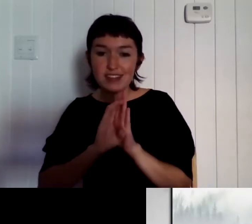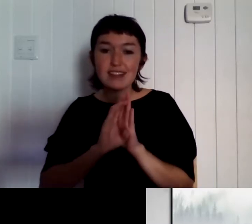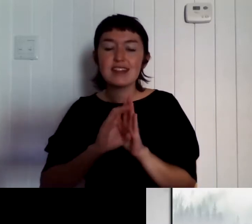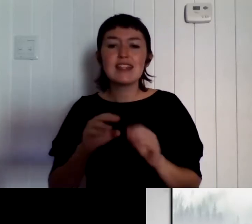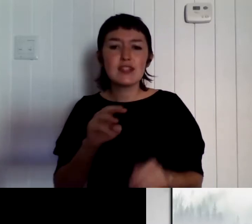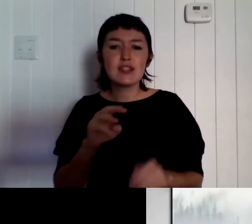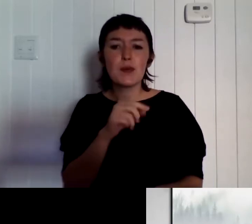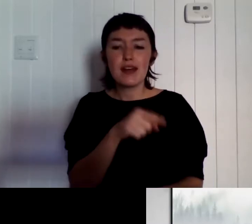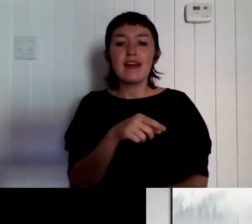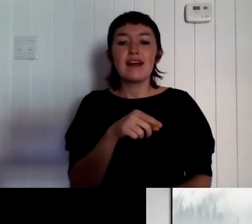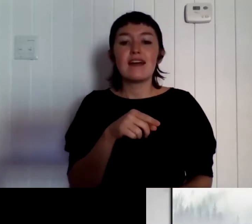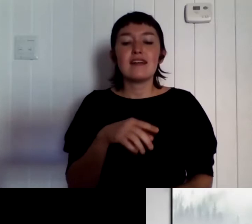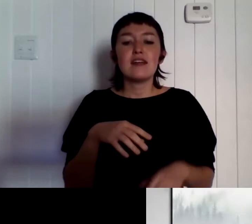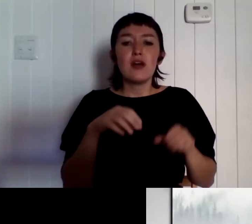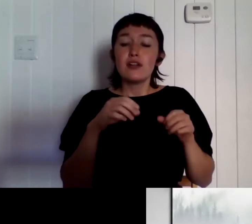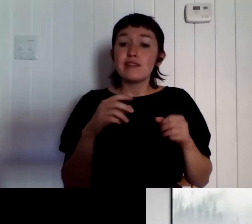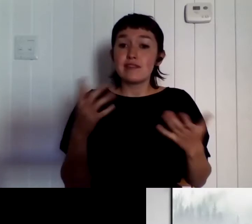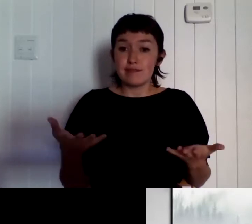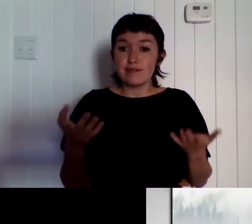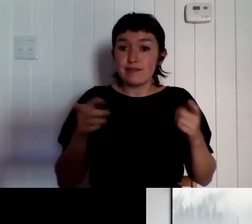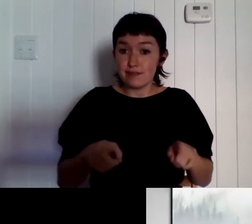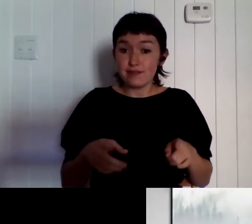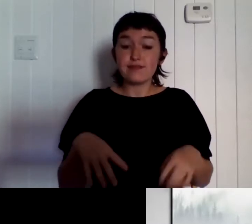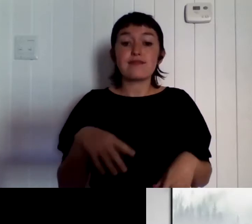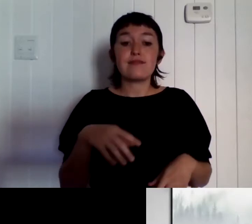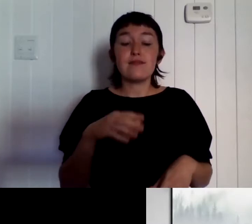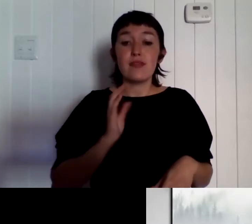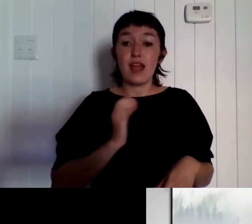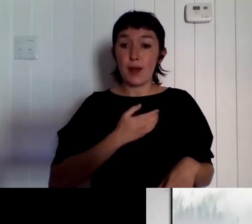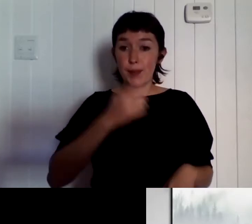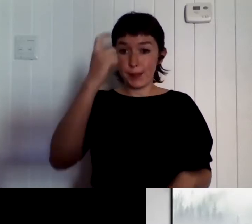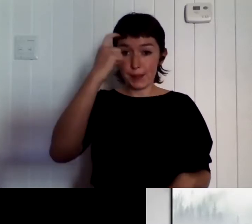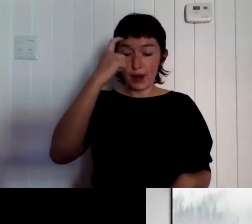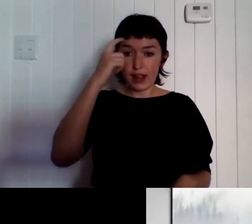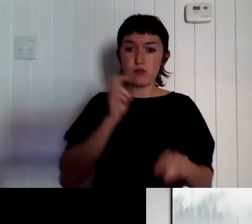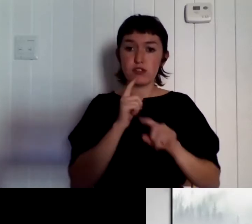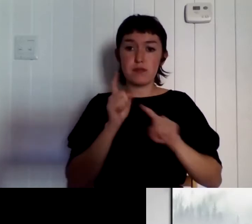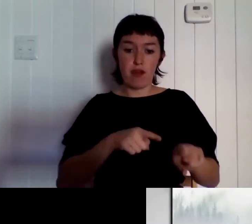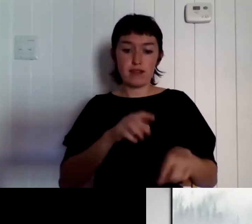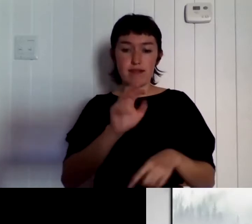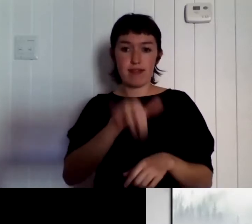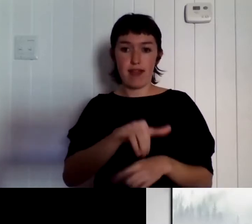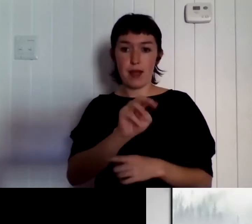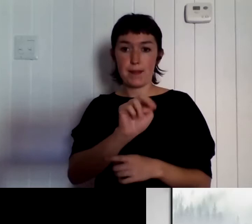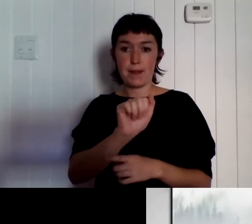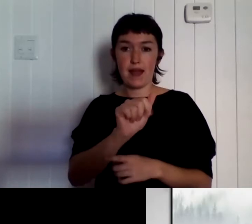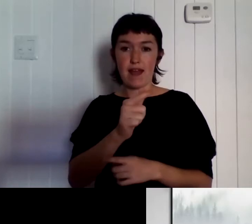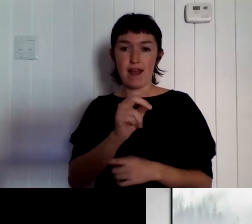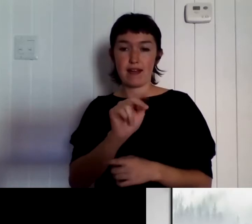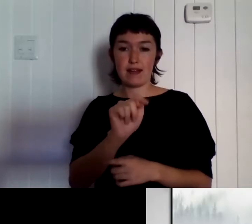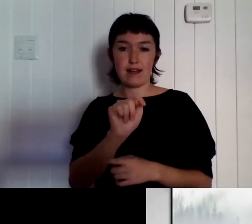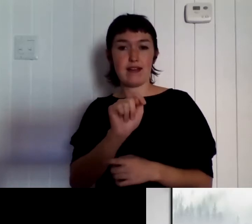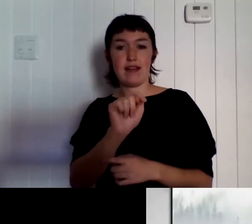our kind of human anatomy that are responsive to these magnetic fields that an MRI scanner